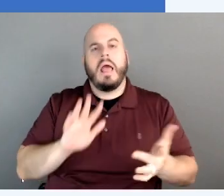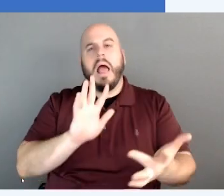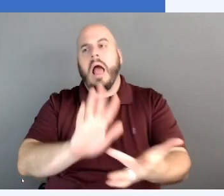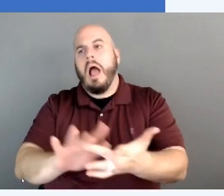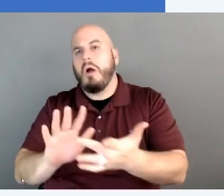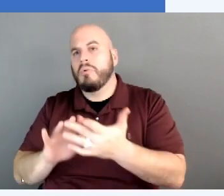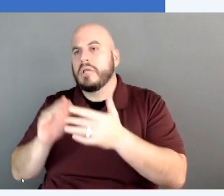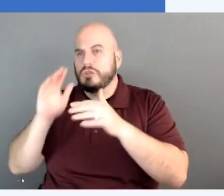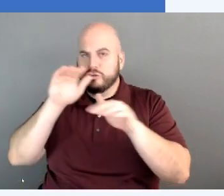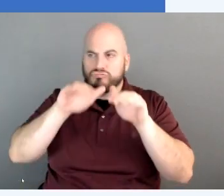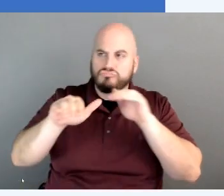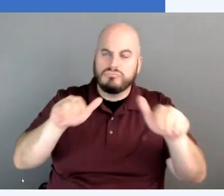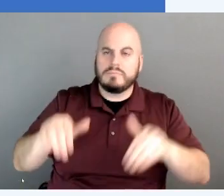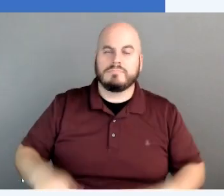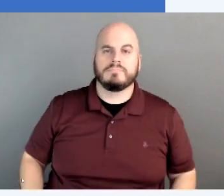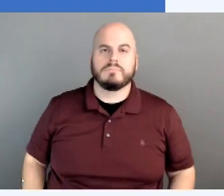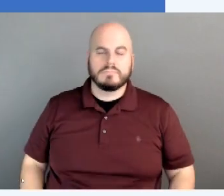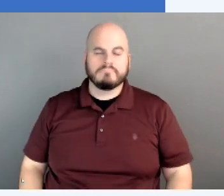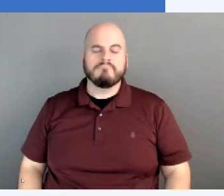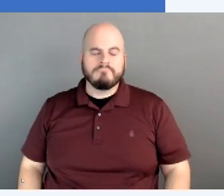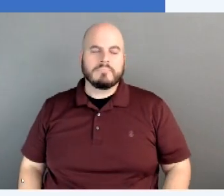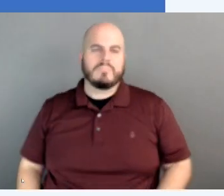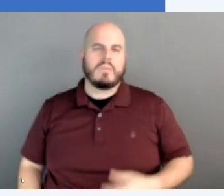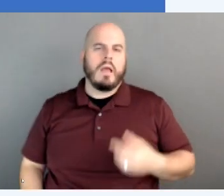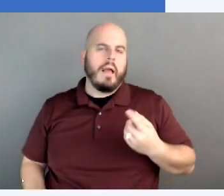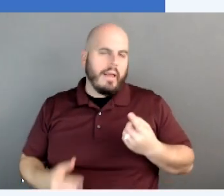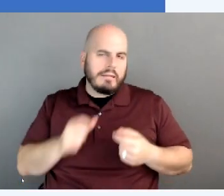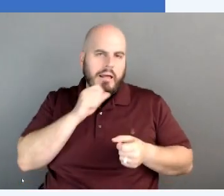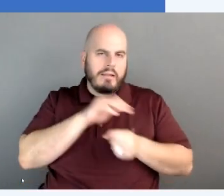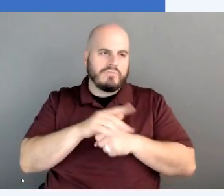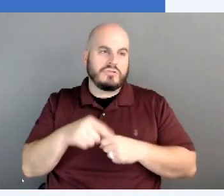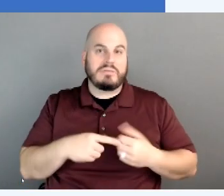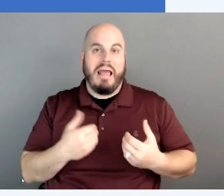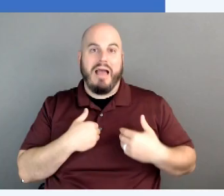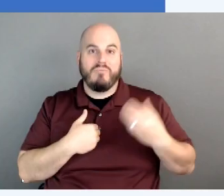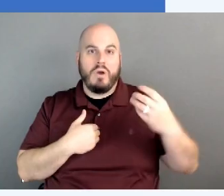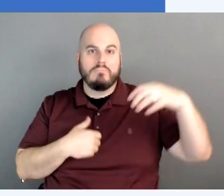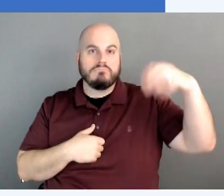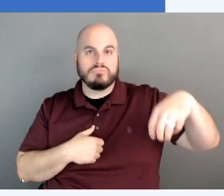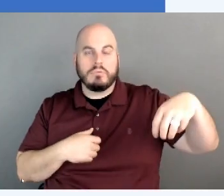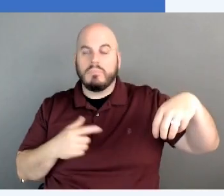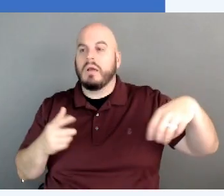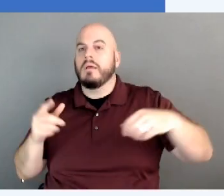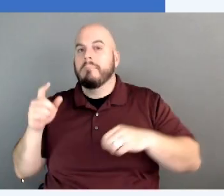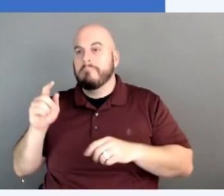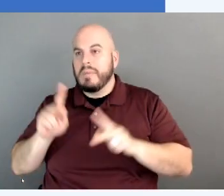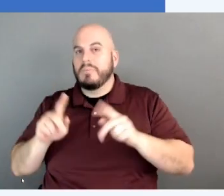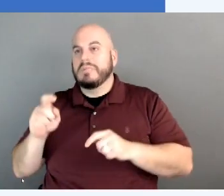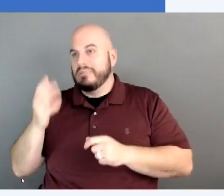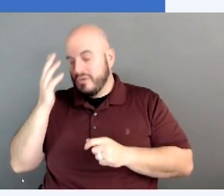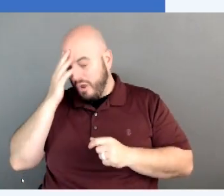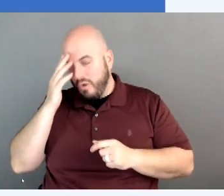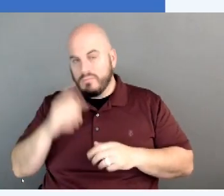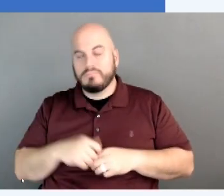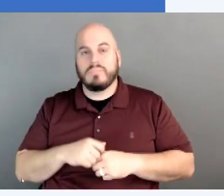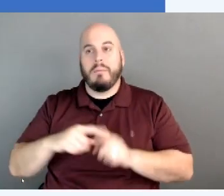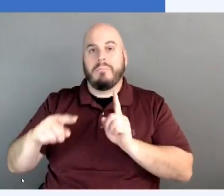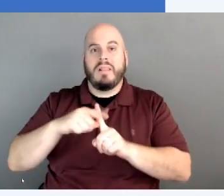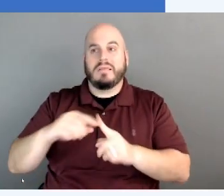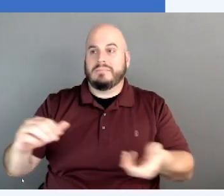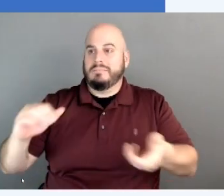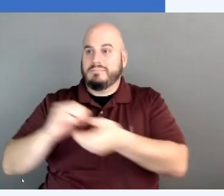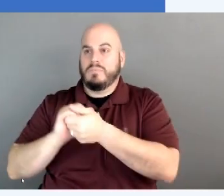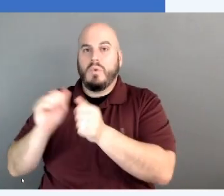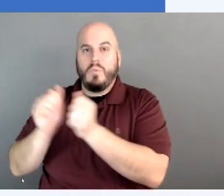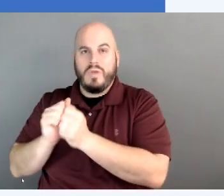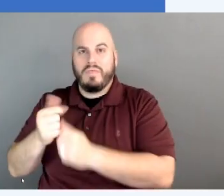one for people to actually use it. So we really wanted to complement the two and pair the gardening with the composting to kind of create that link for